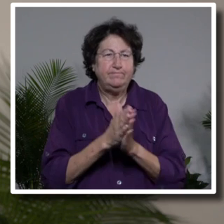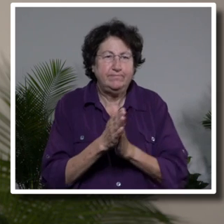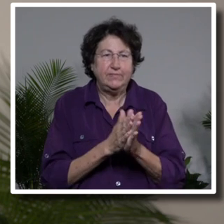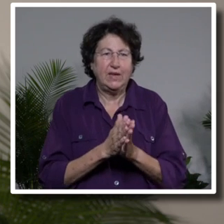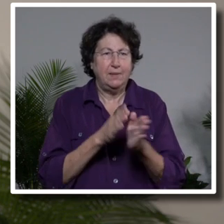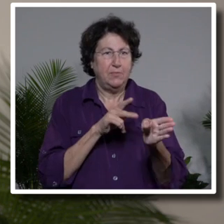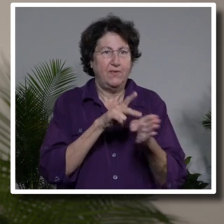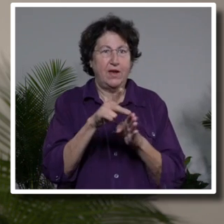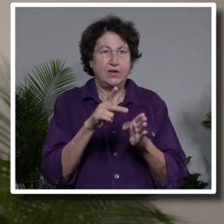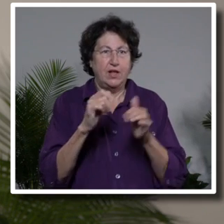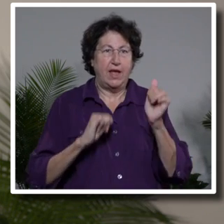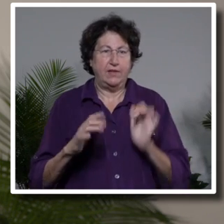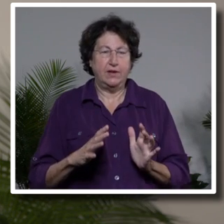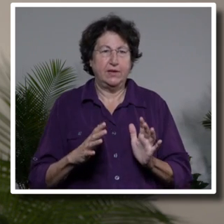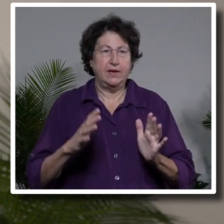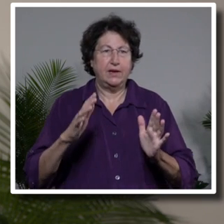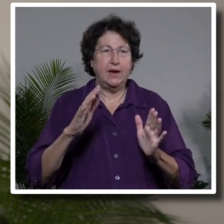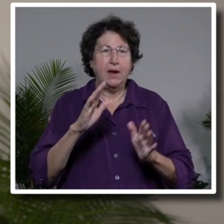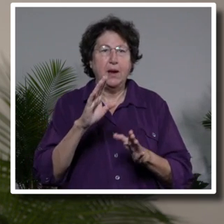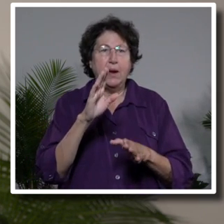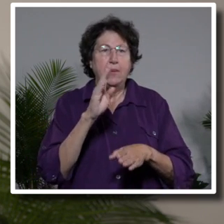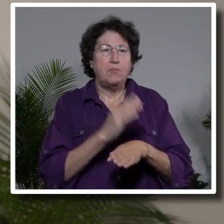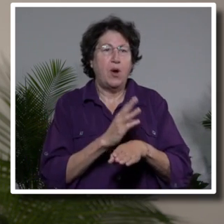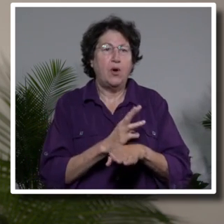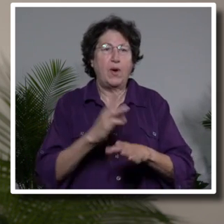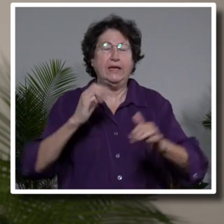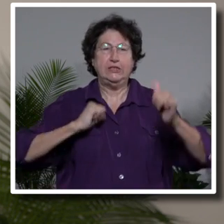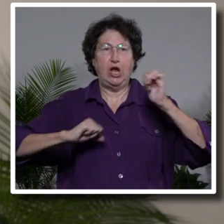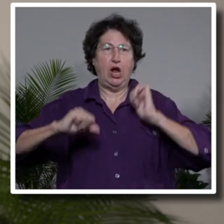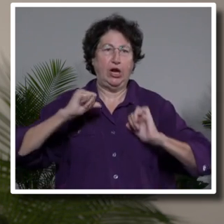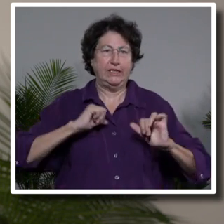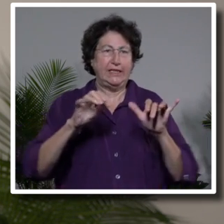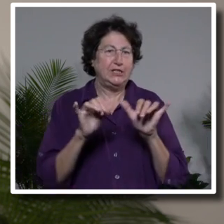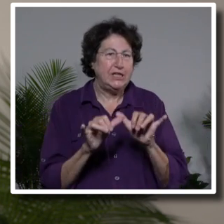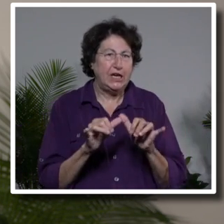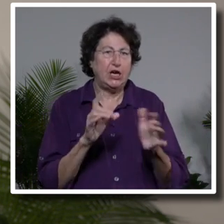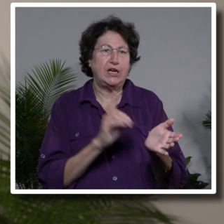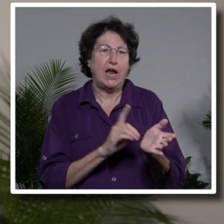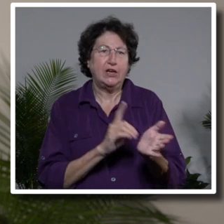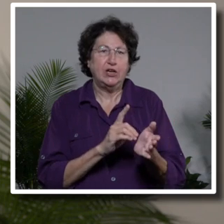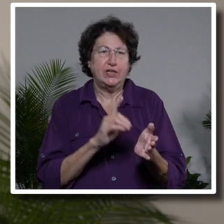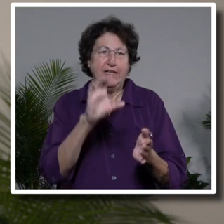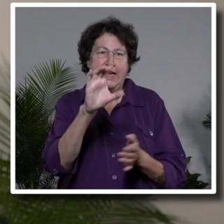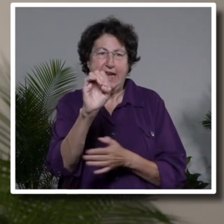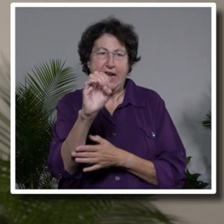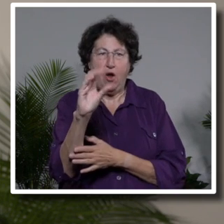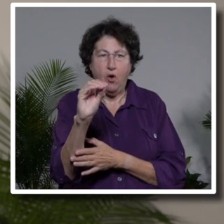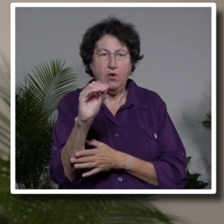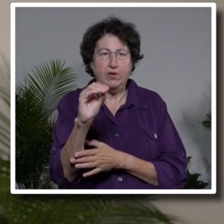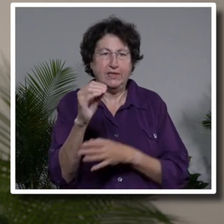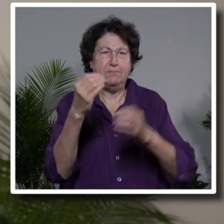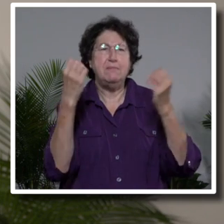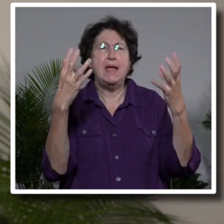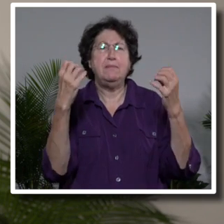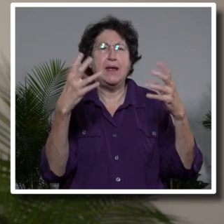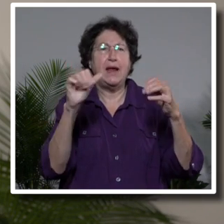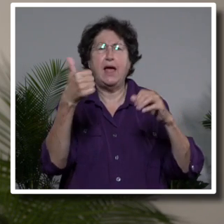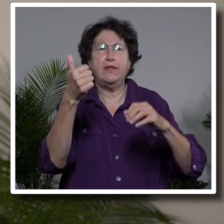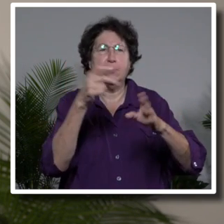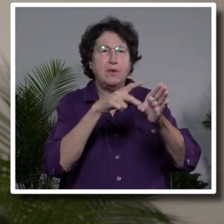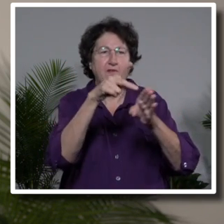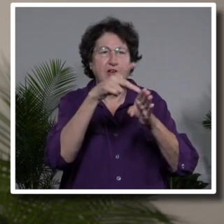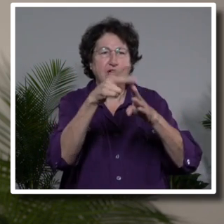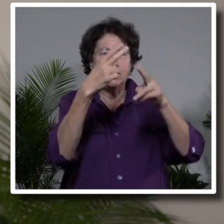professional athletes, Broadway stars, engineers, doctors, teachers, CEOs, and the list goes on and